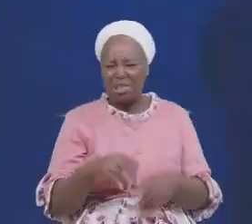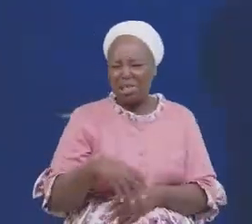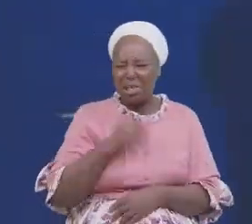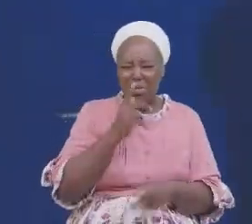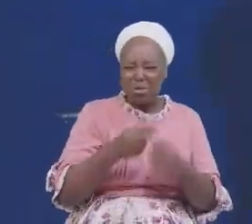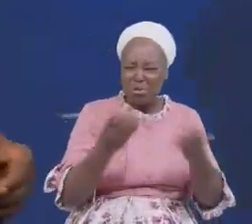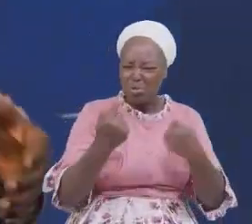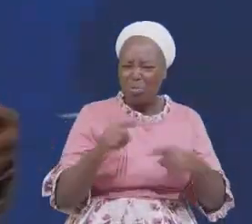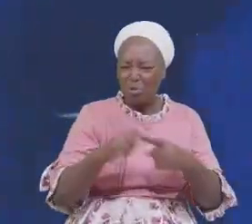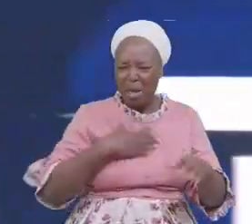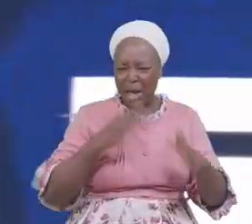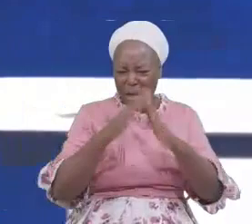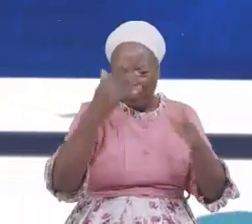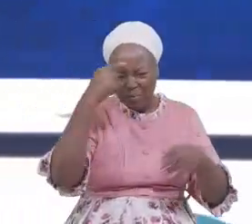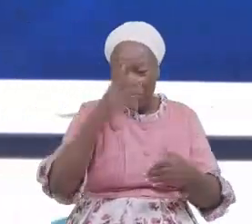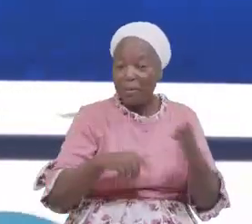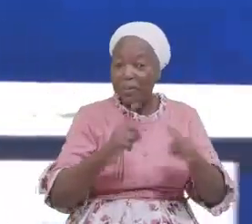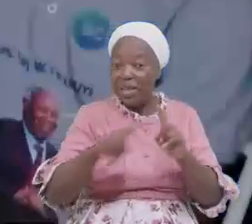that.